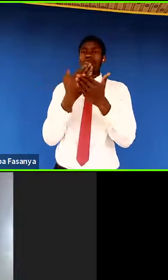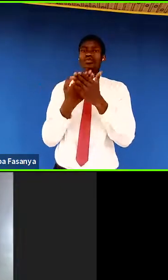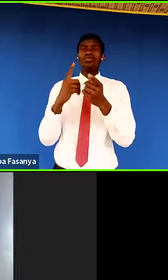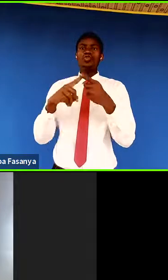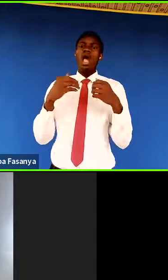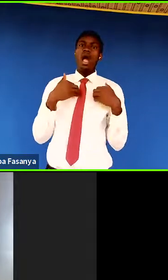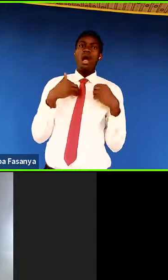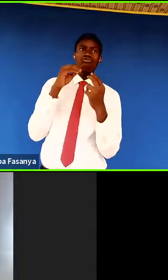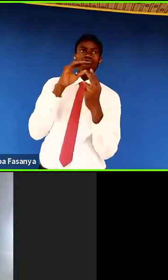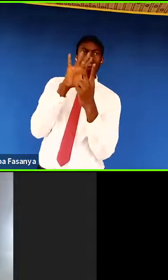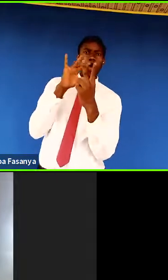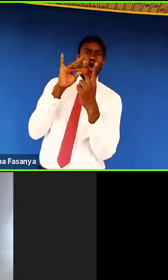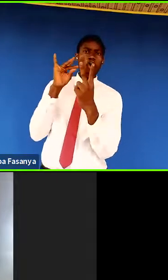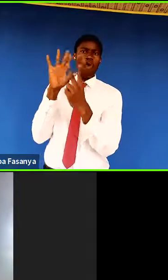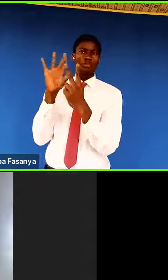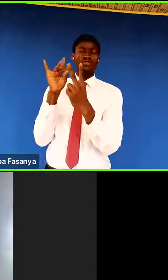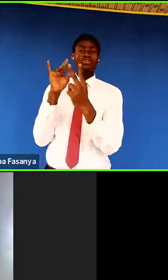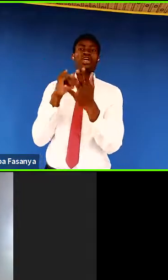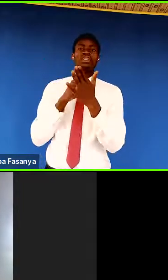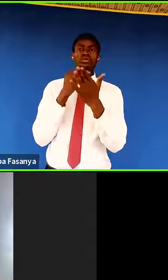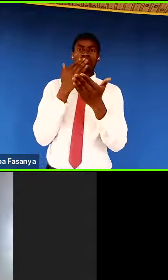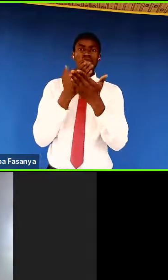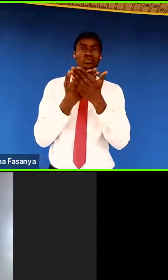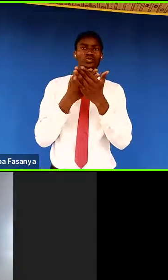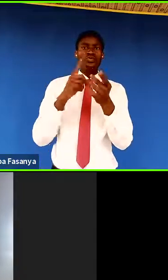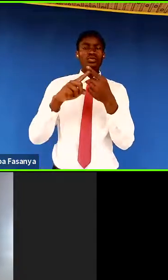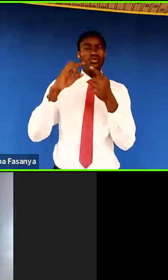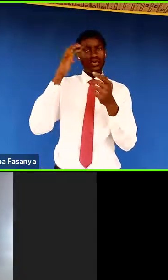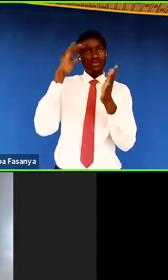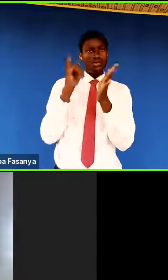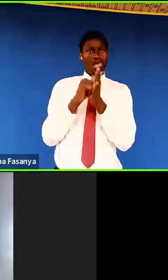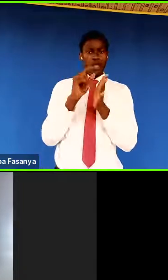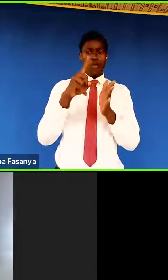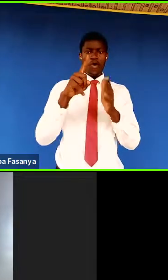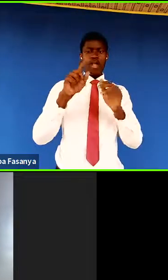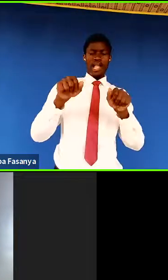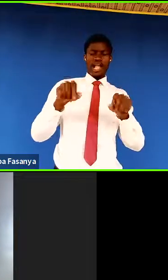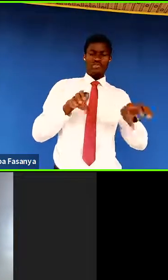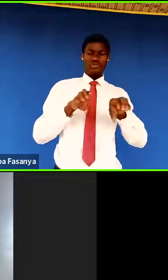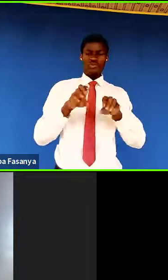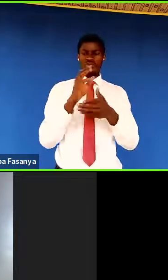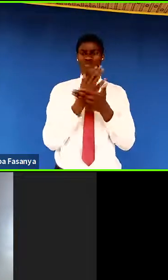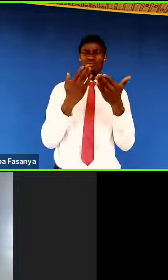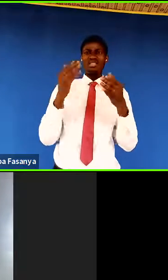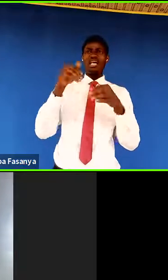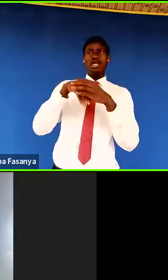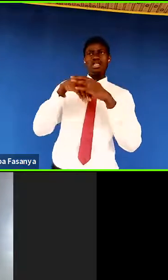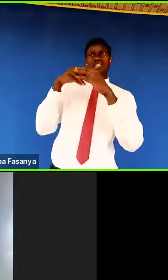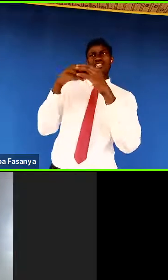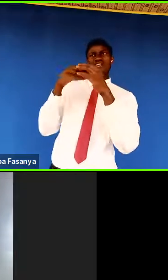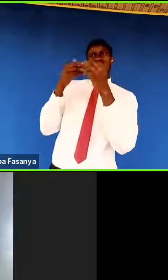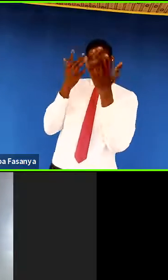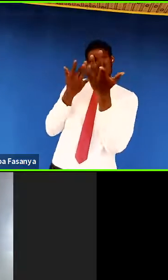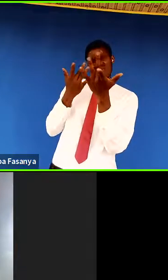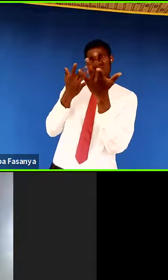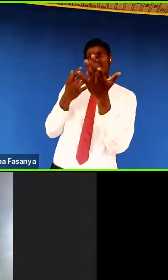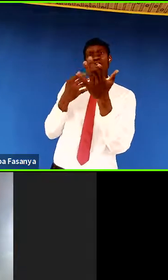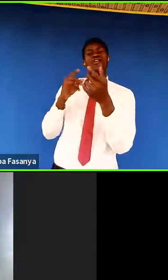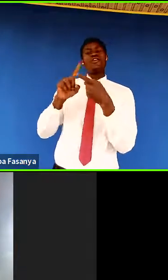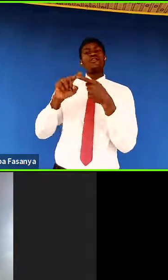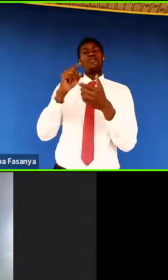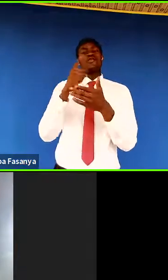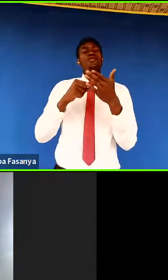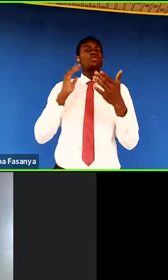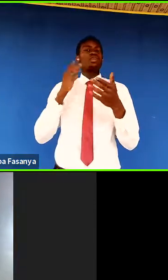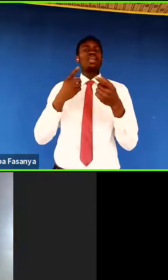have options. It's good to know that one can do something in anticipation of what could happen in the future. I love this, and